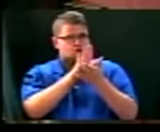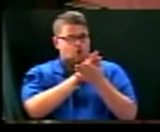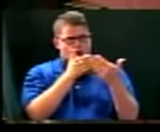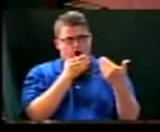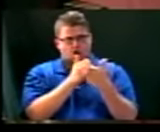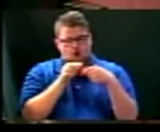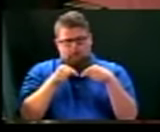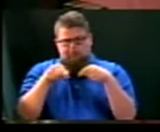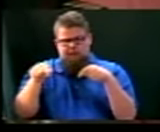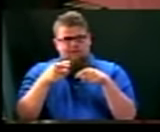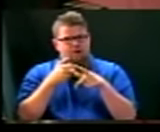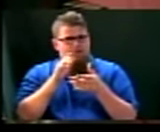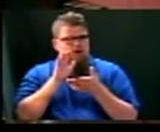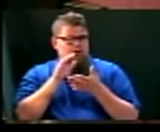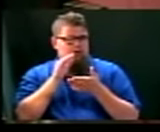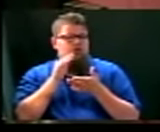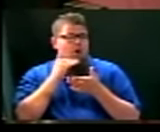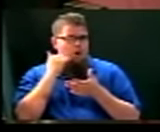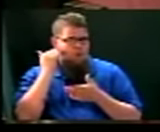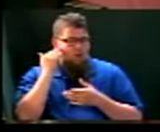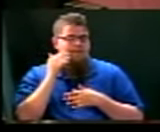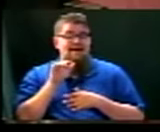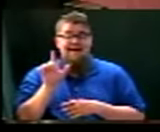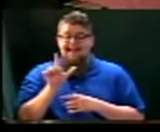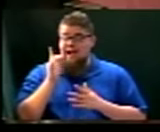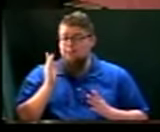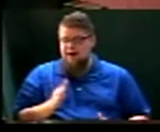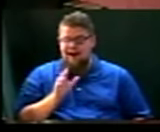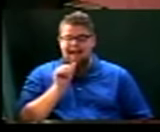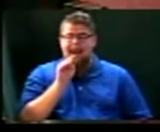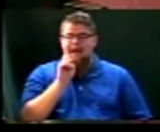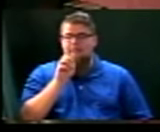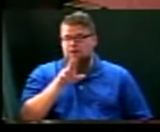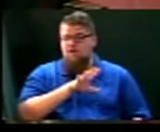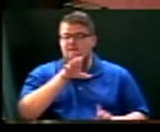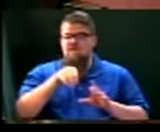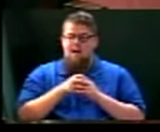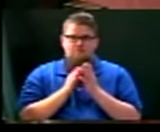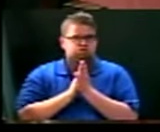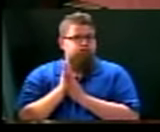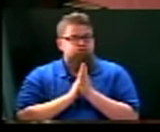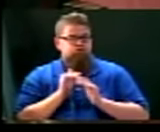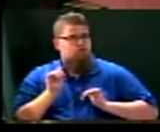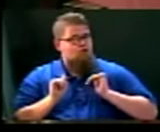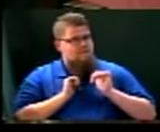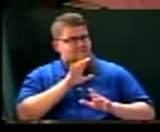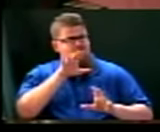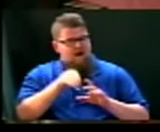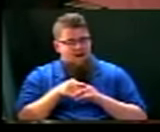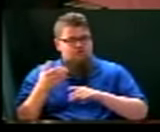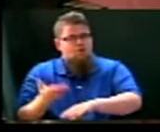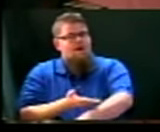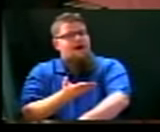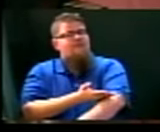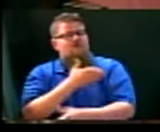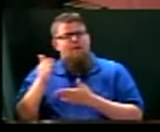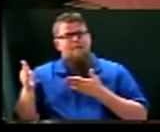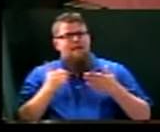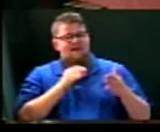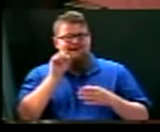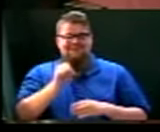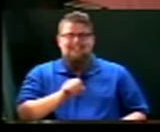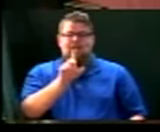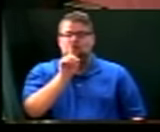community schools. As a librarian, Amber actively participated in the renovation plans for the South Thule High